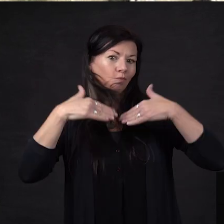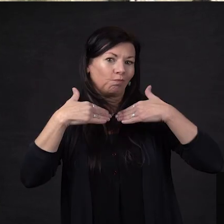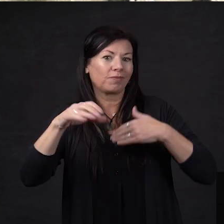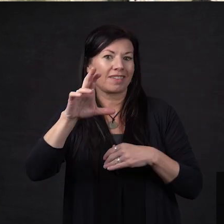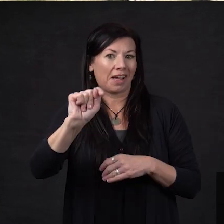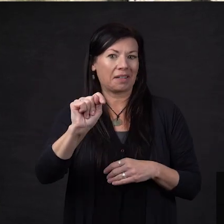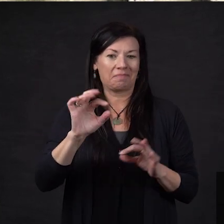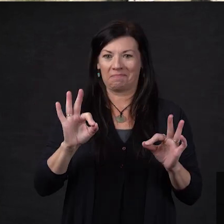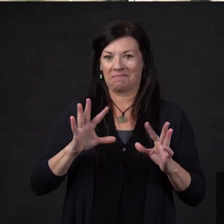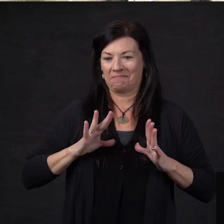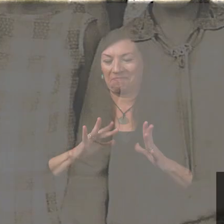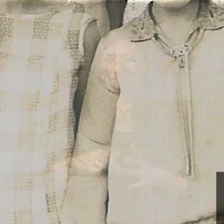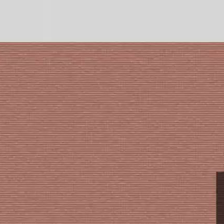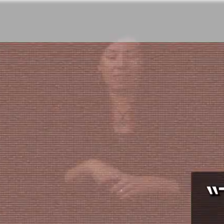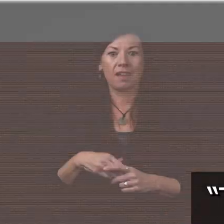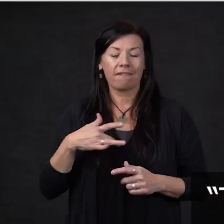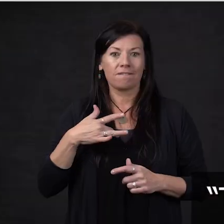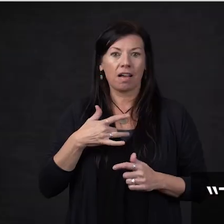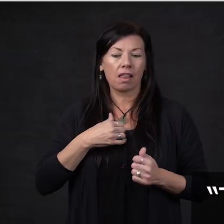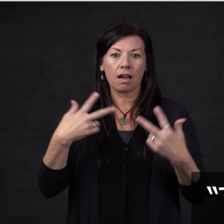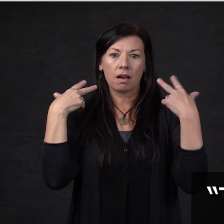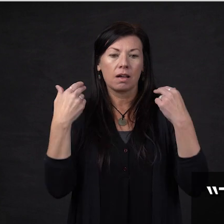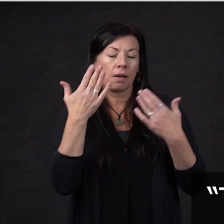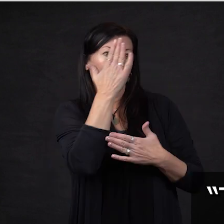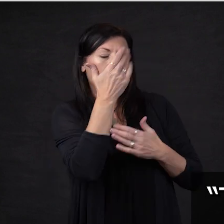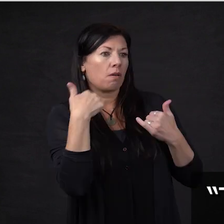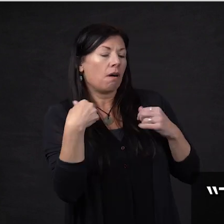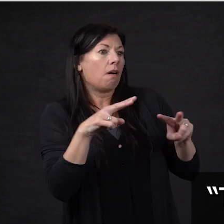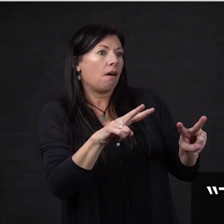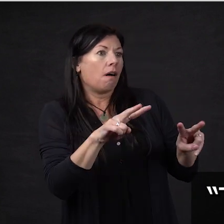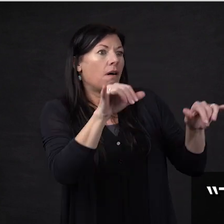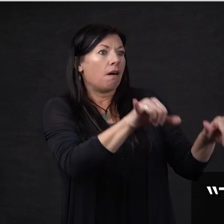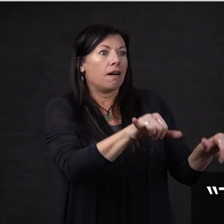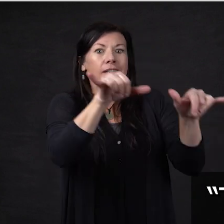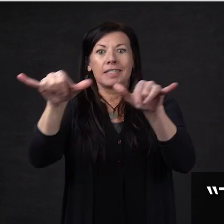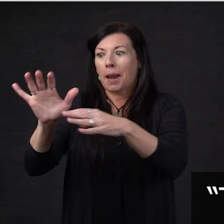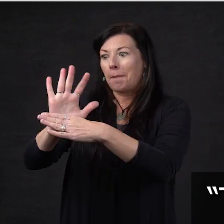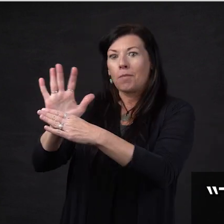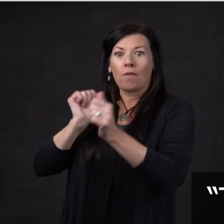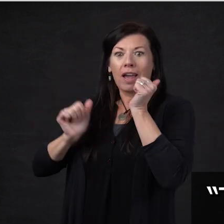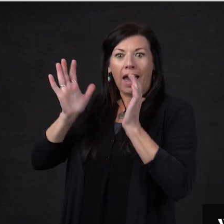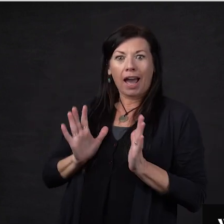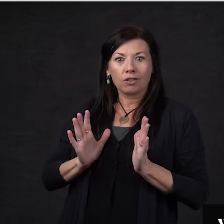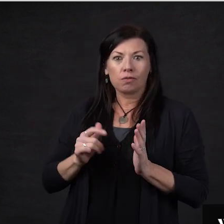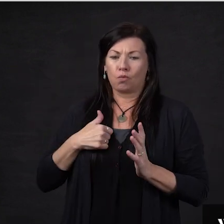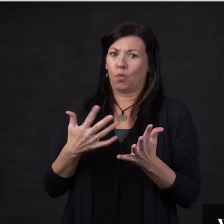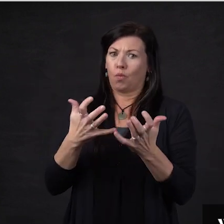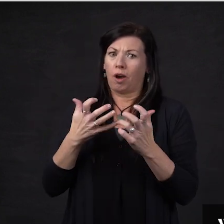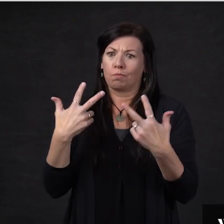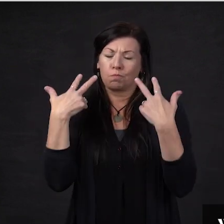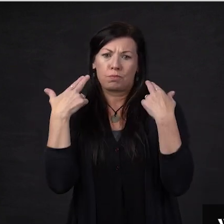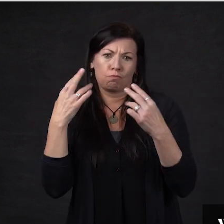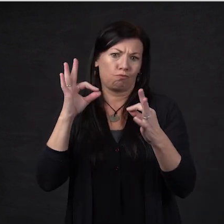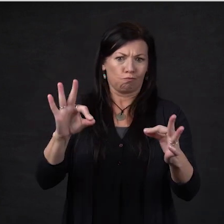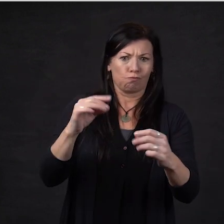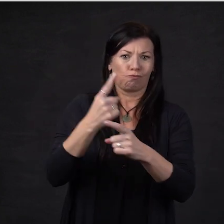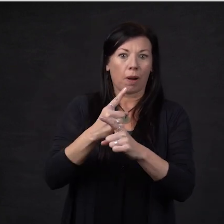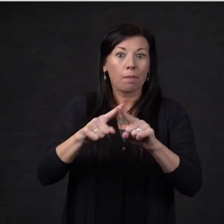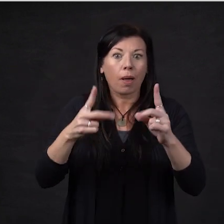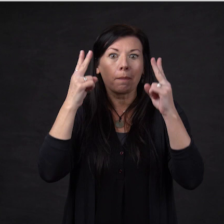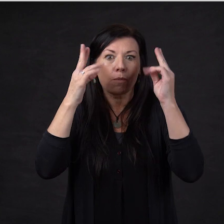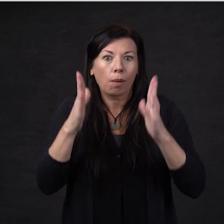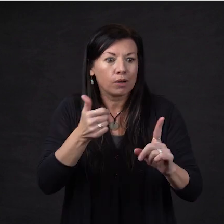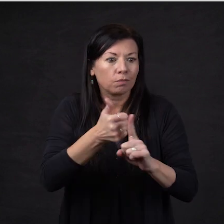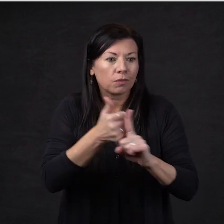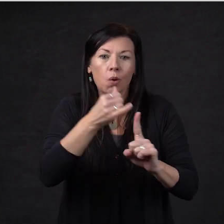girls receive bob haircuts. They were as particular as a movie actress, students reported. They wanted their haircut right, and due